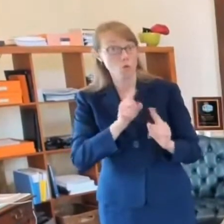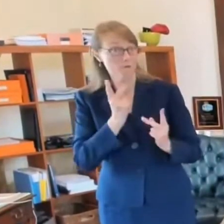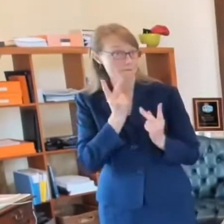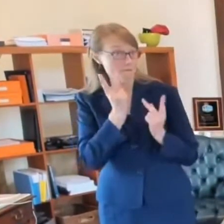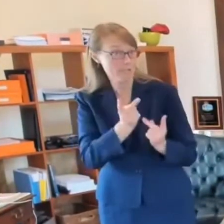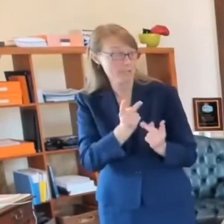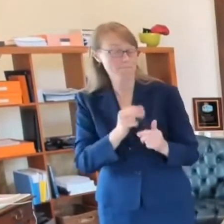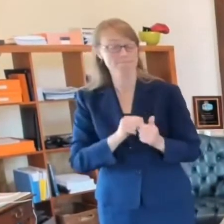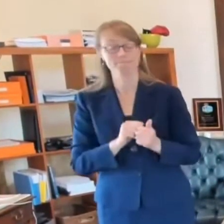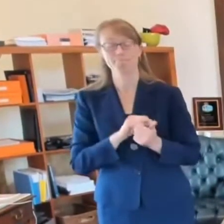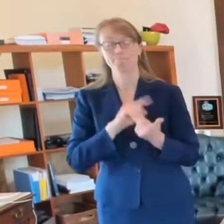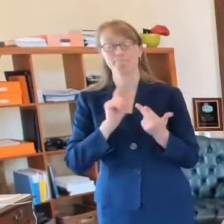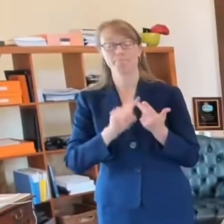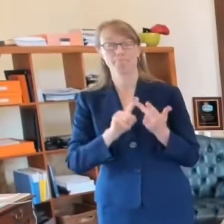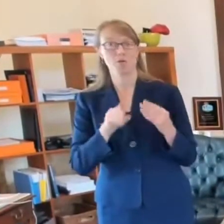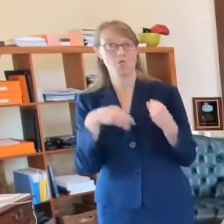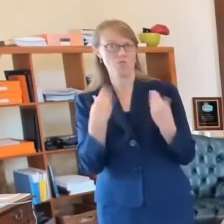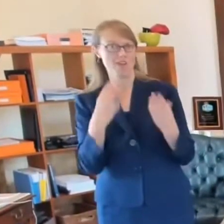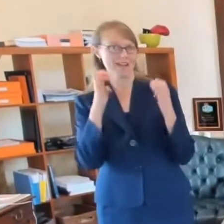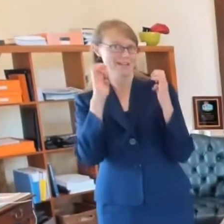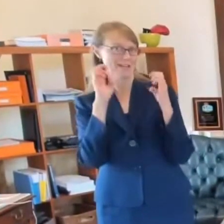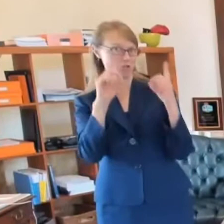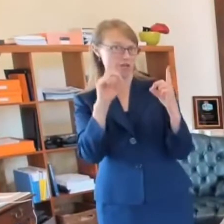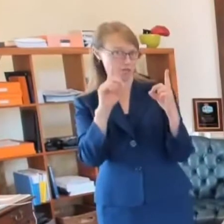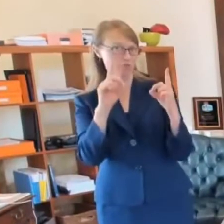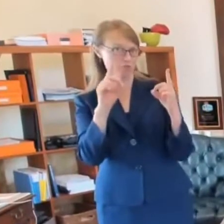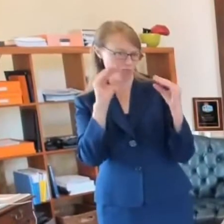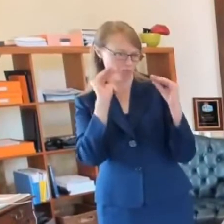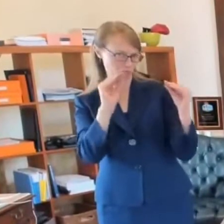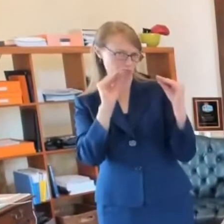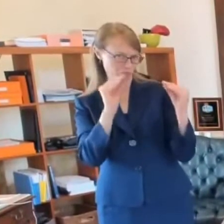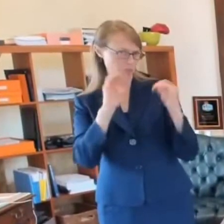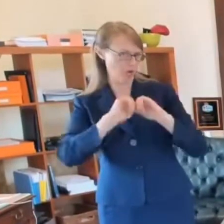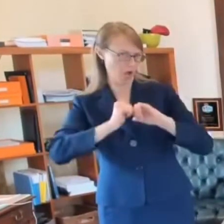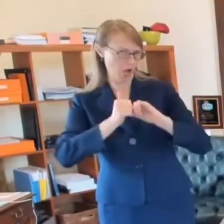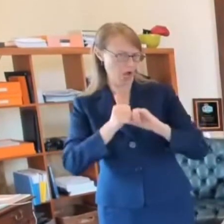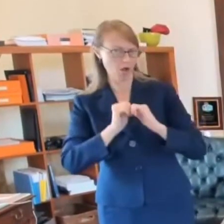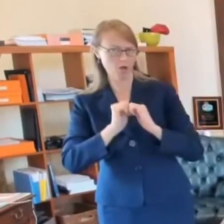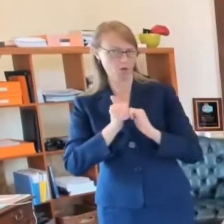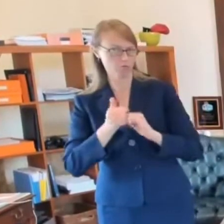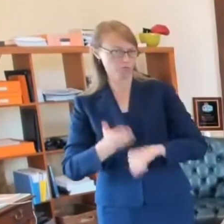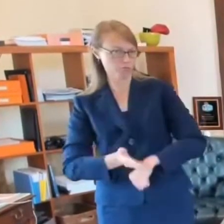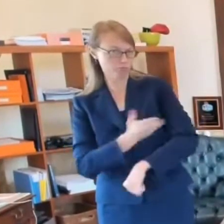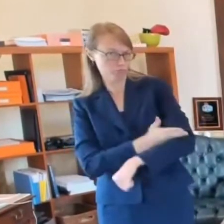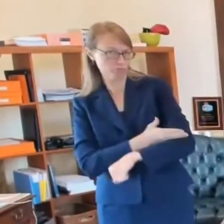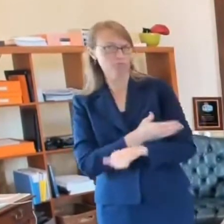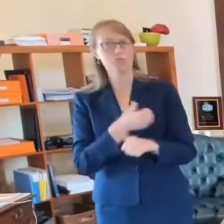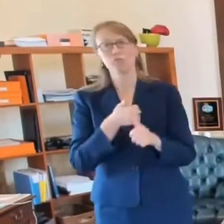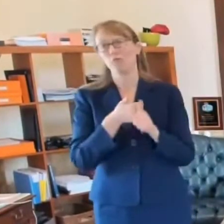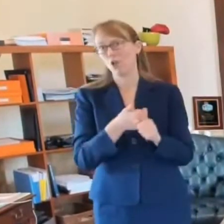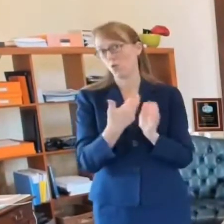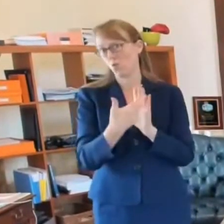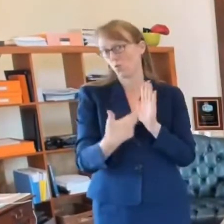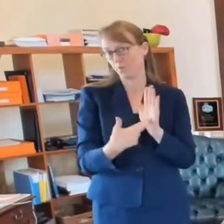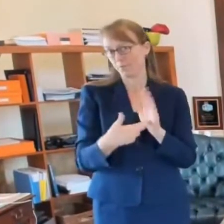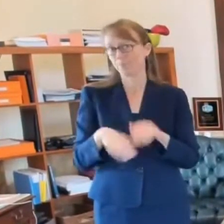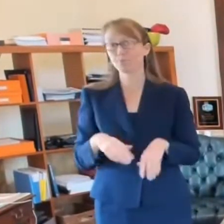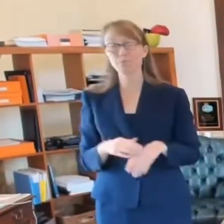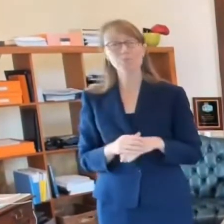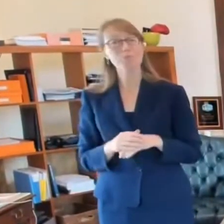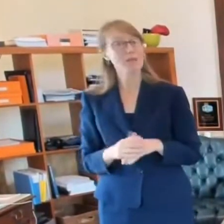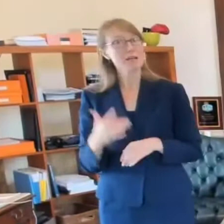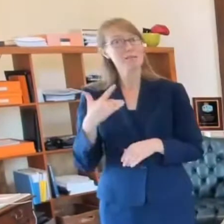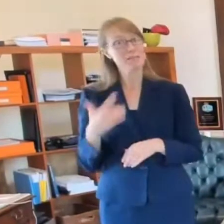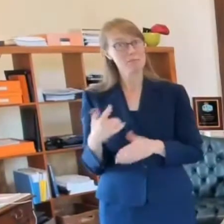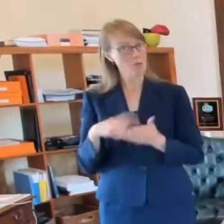and the vast majority of the time those businesses come into compliance once we have a conversation